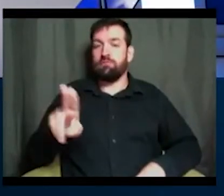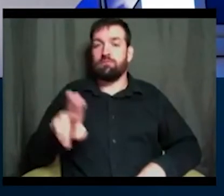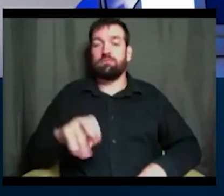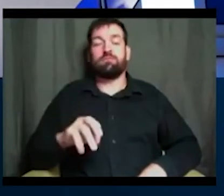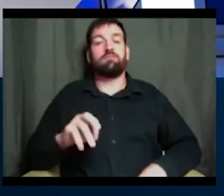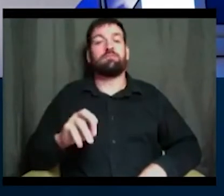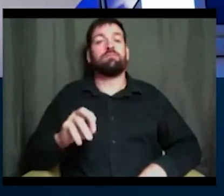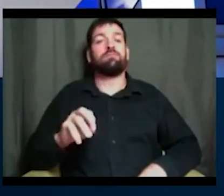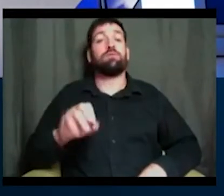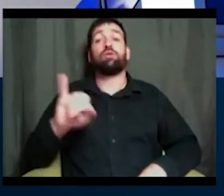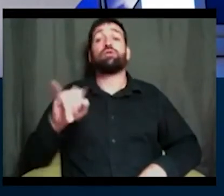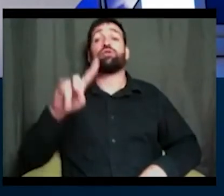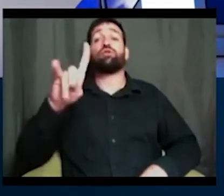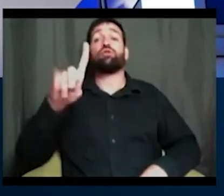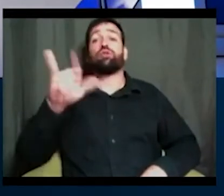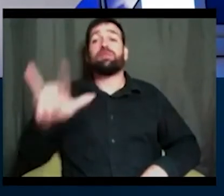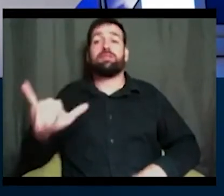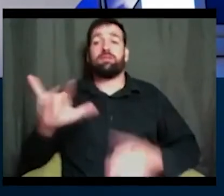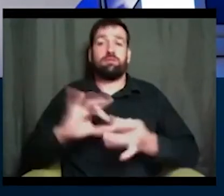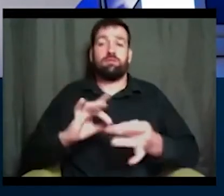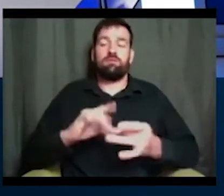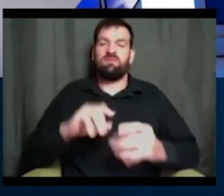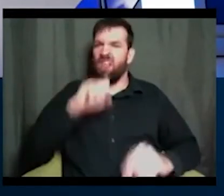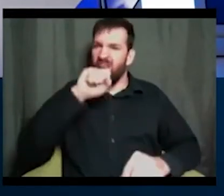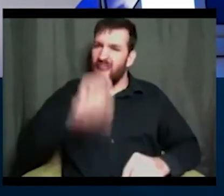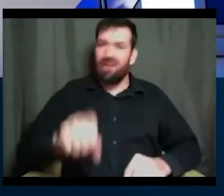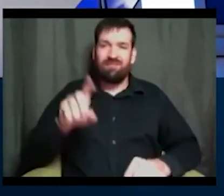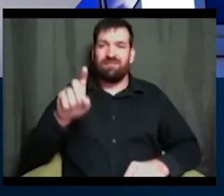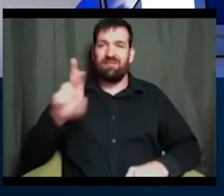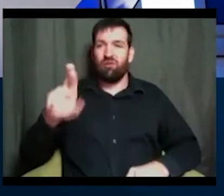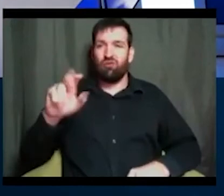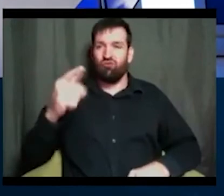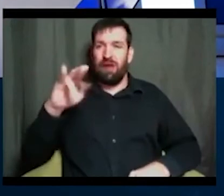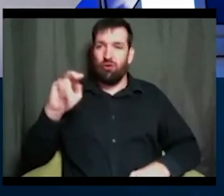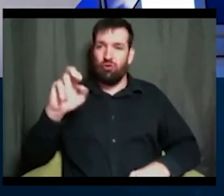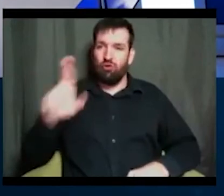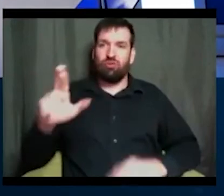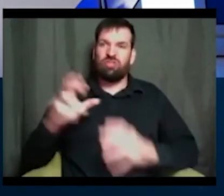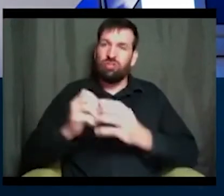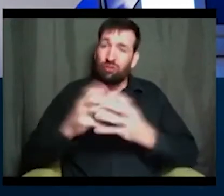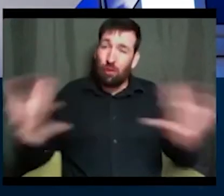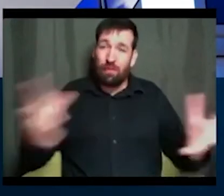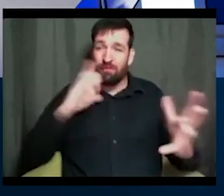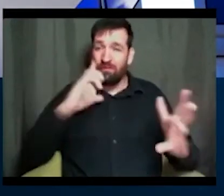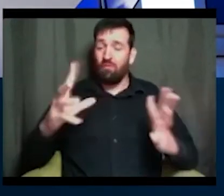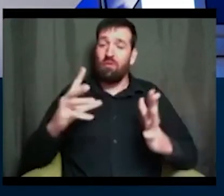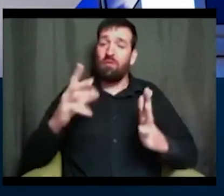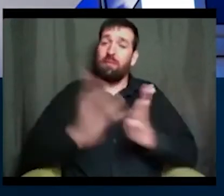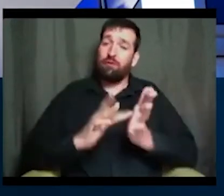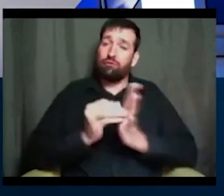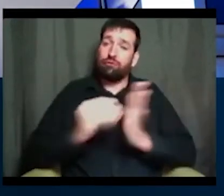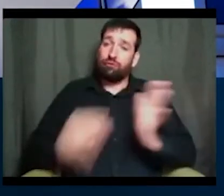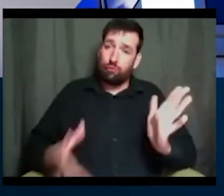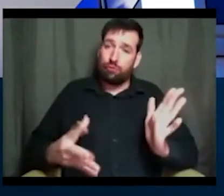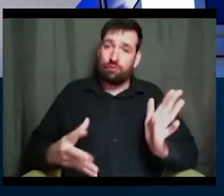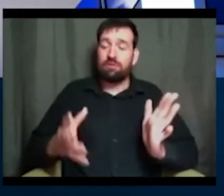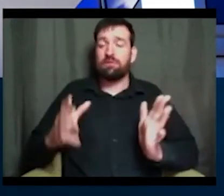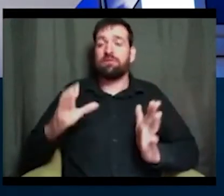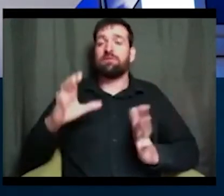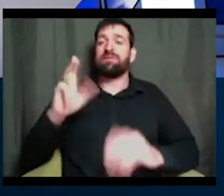Judy said, love Dr. Greiner. He has done so much with medical students working free clinics in KCK. His heart is